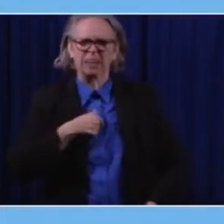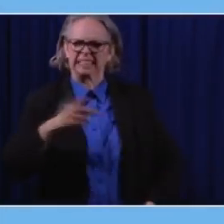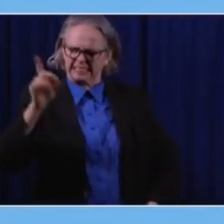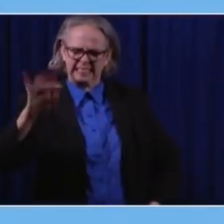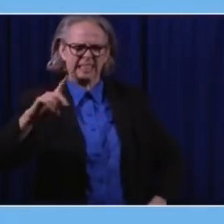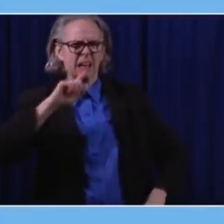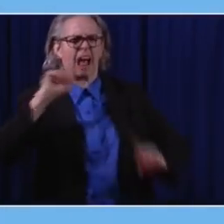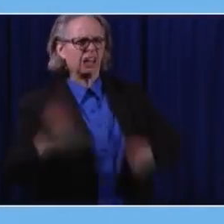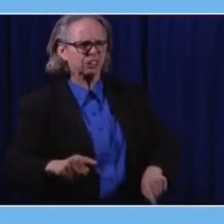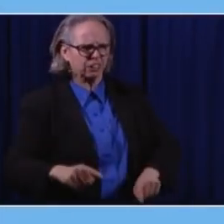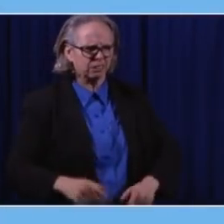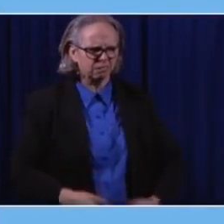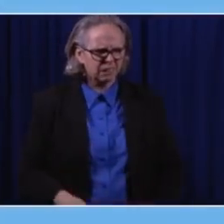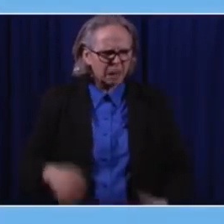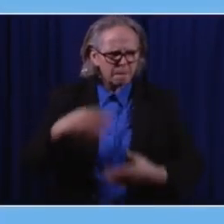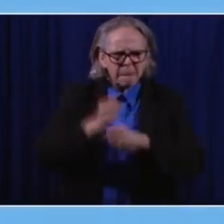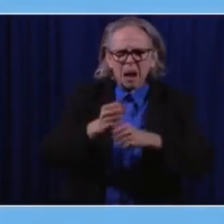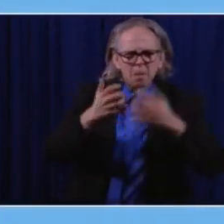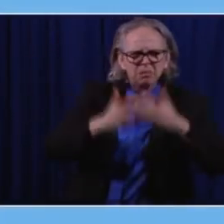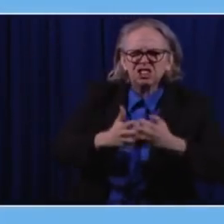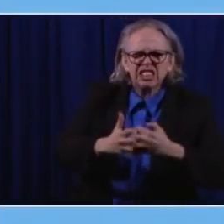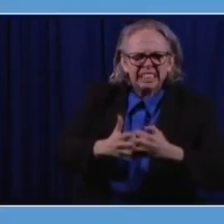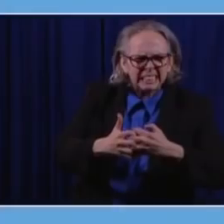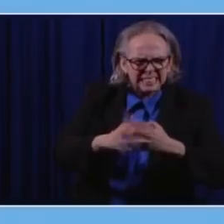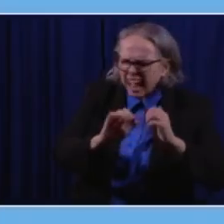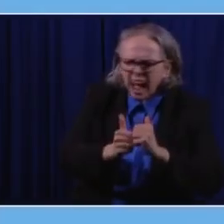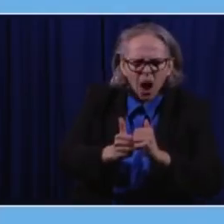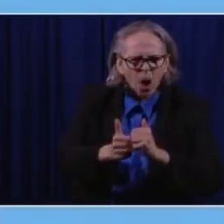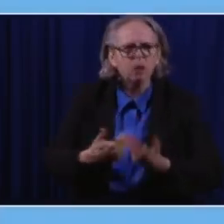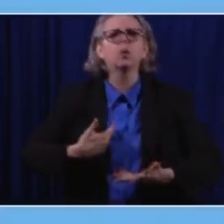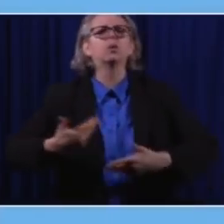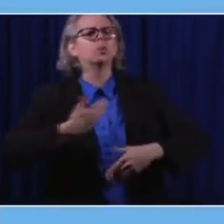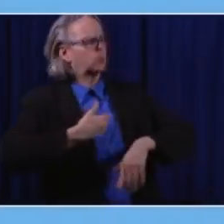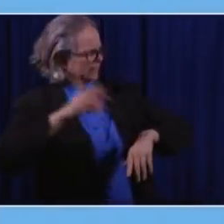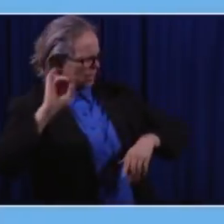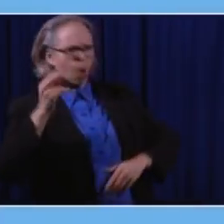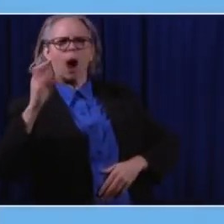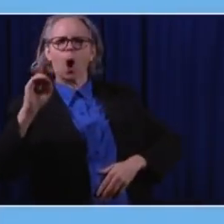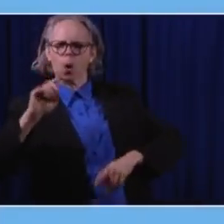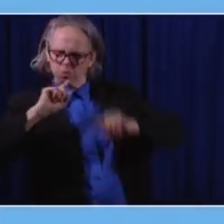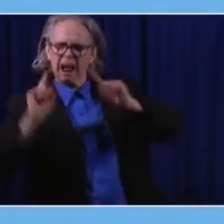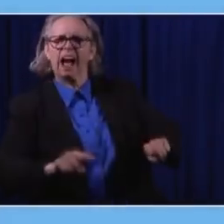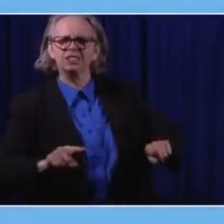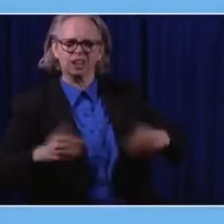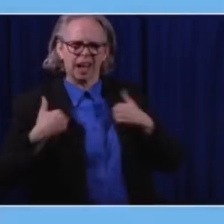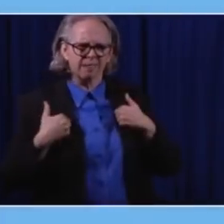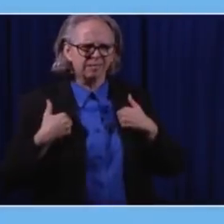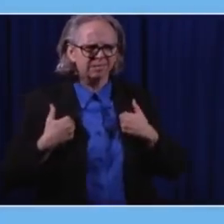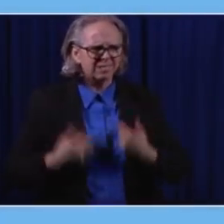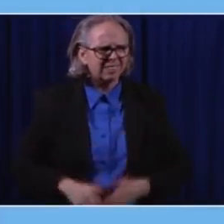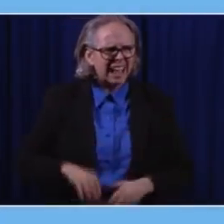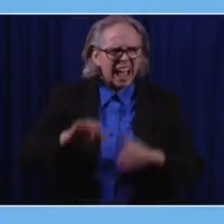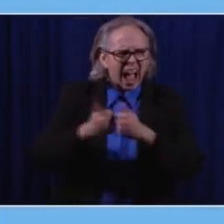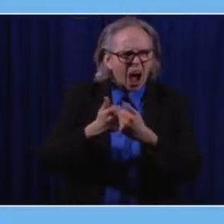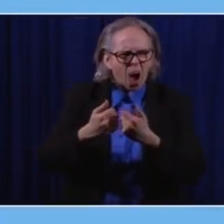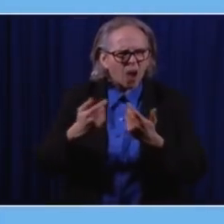for. How do you start a movement? Make peace, honor rock and roll, come back